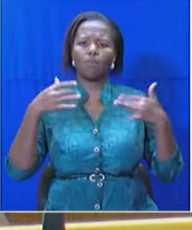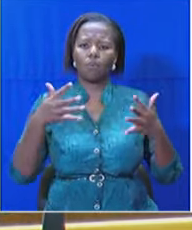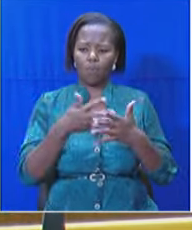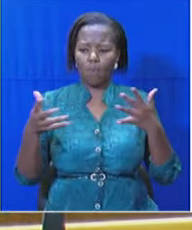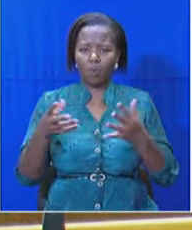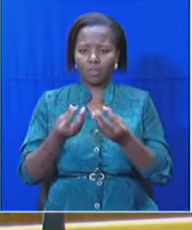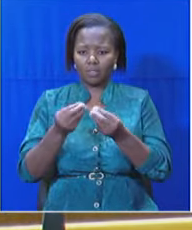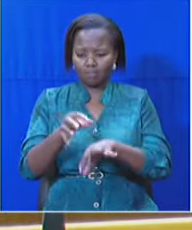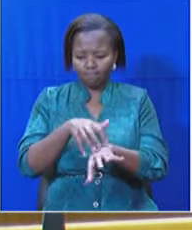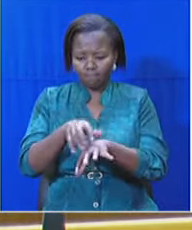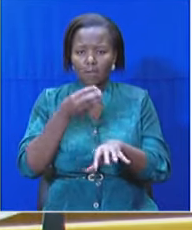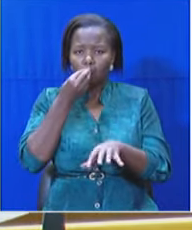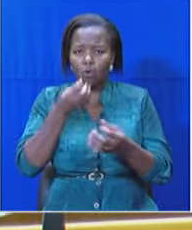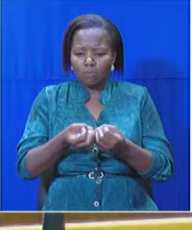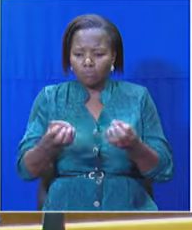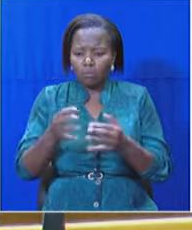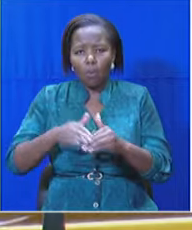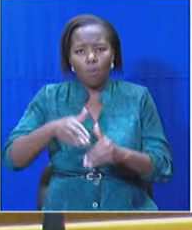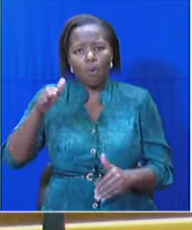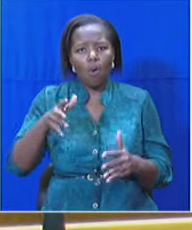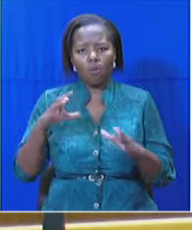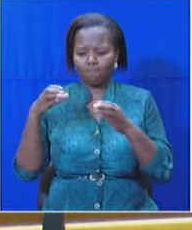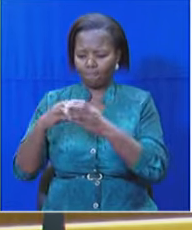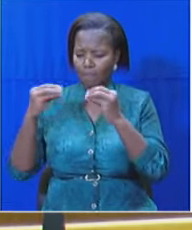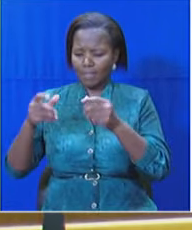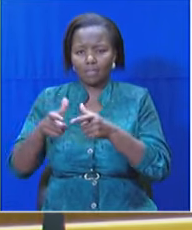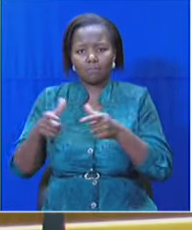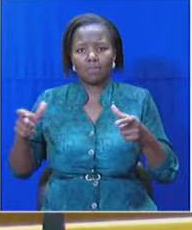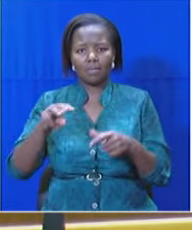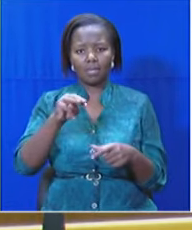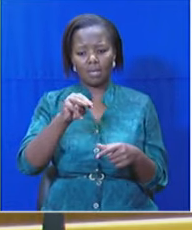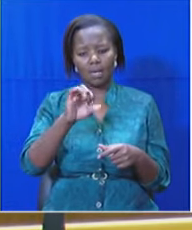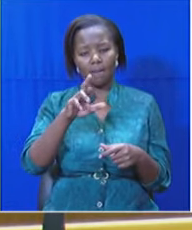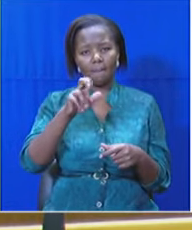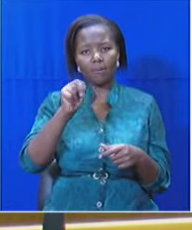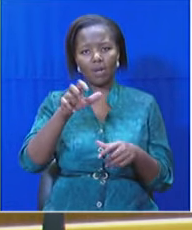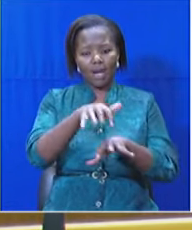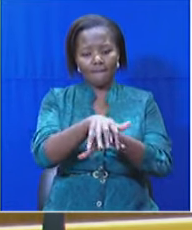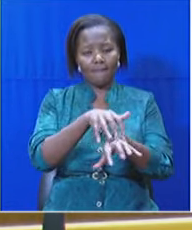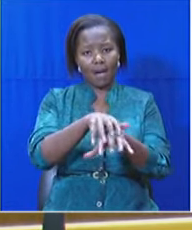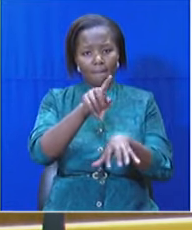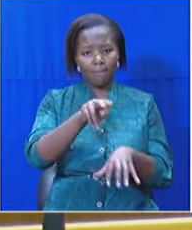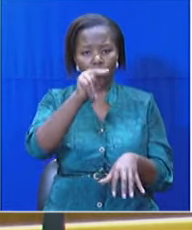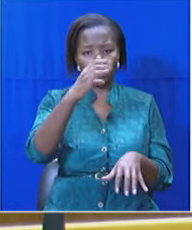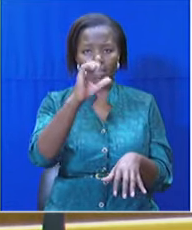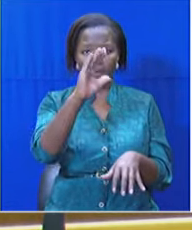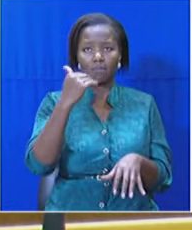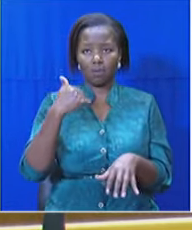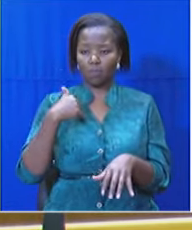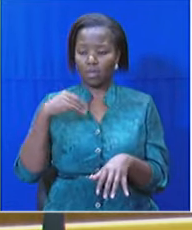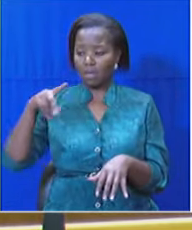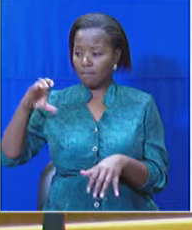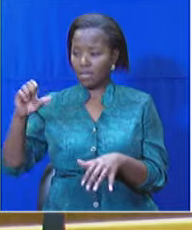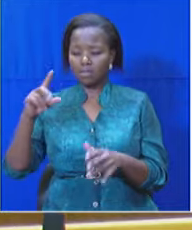from emerging to full commercial farming. For instance, the Marinda farm in the Northern Cape, the Portfolio Committee has visited